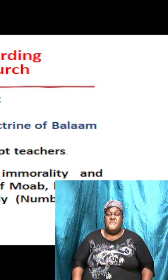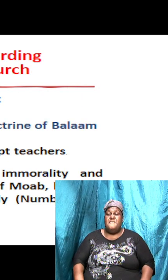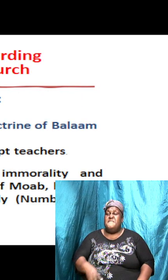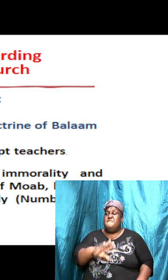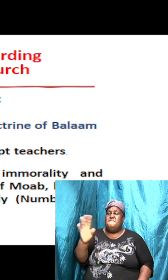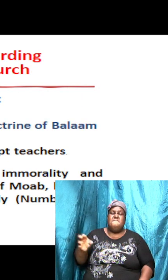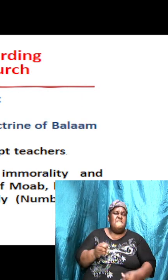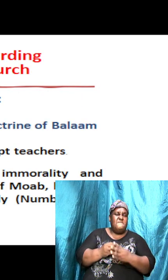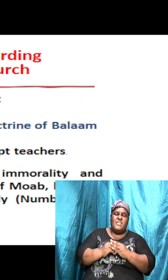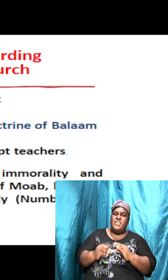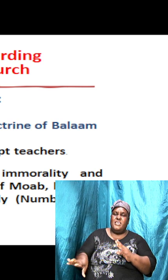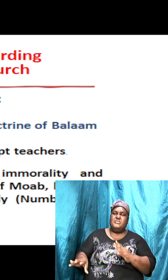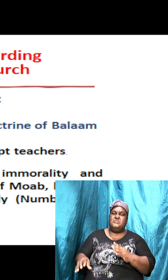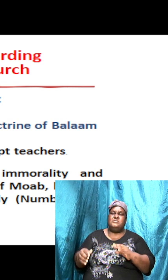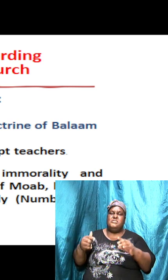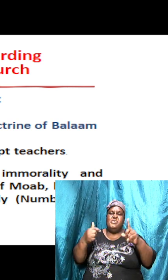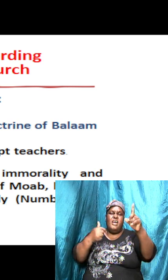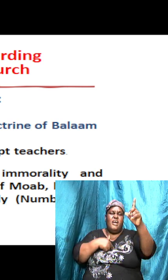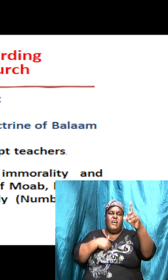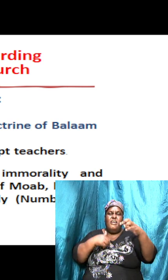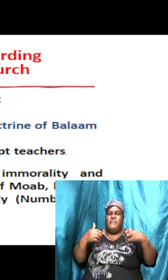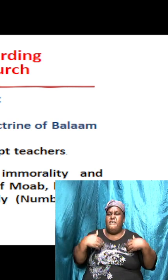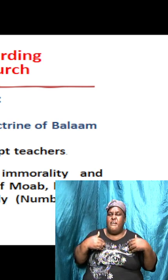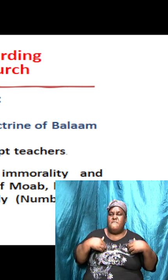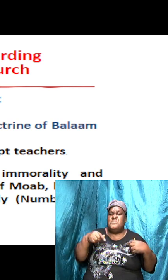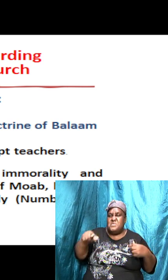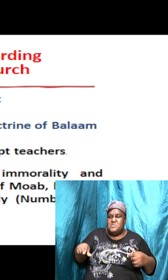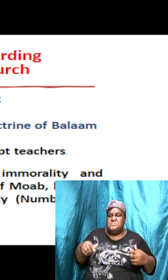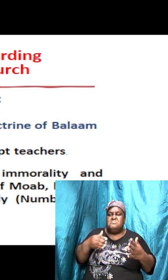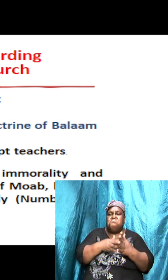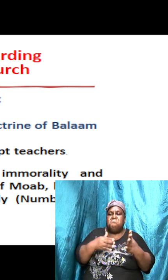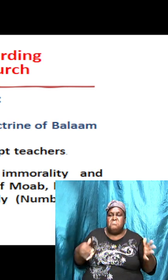Nevertheless, I have this against you.